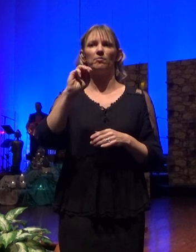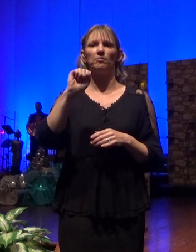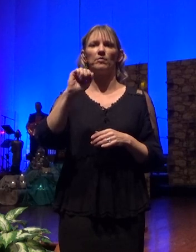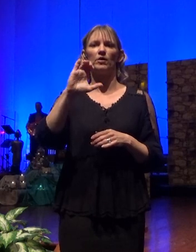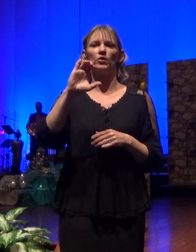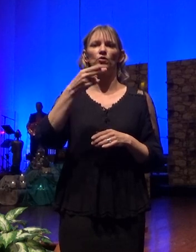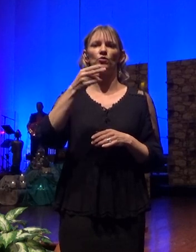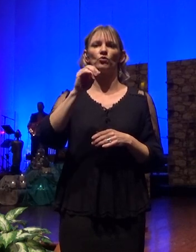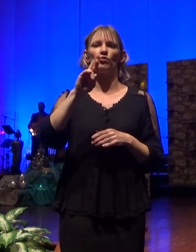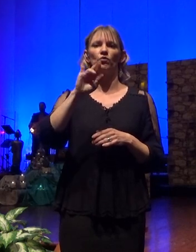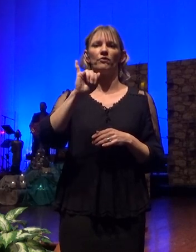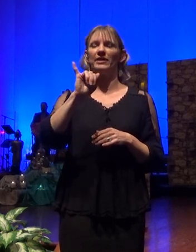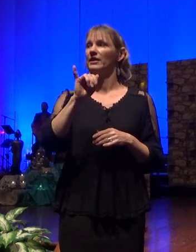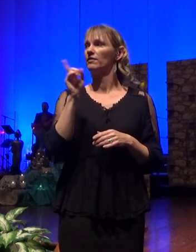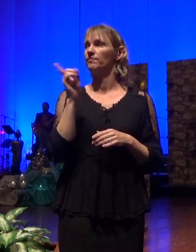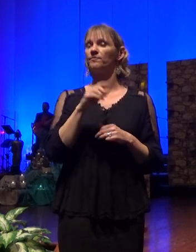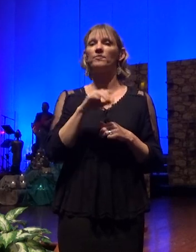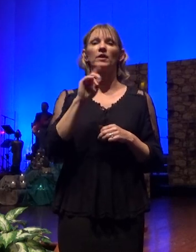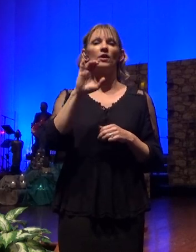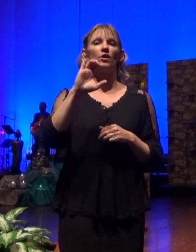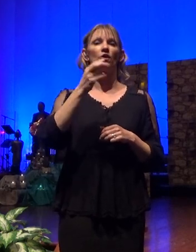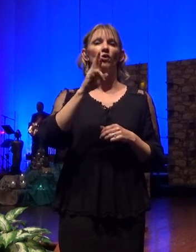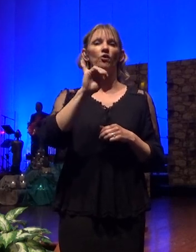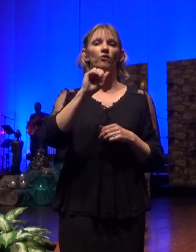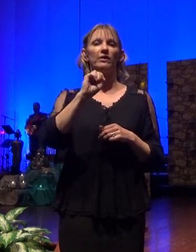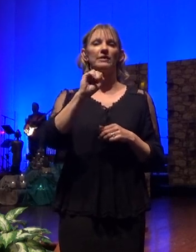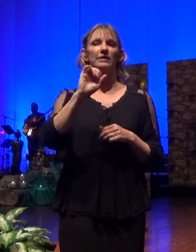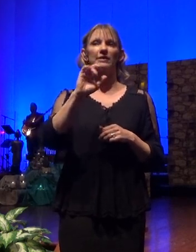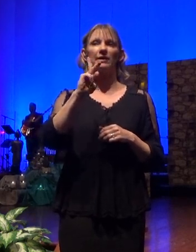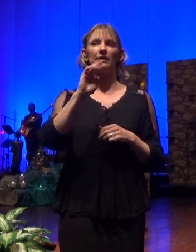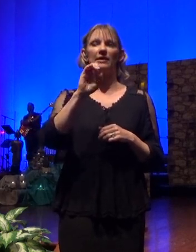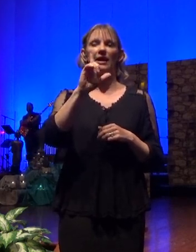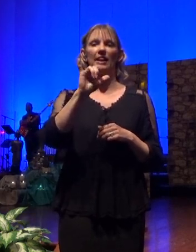is. Chris Kelly.